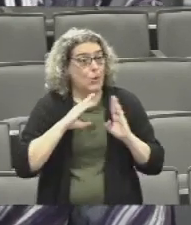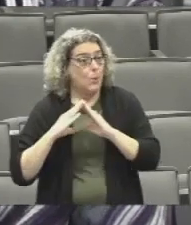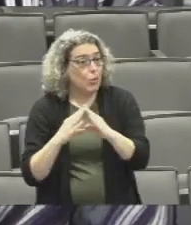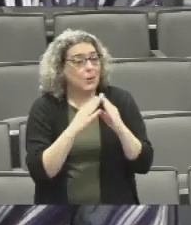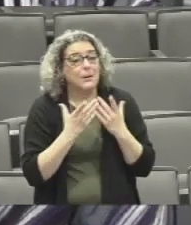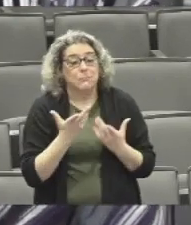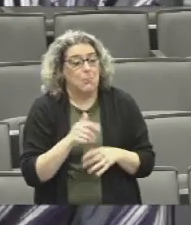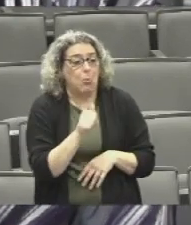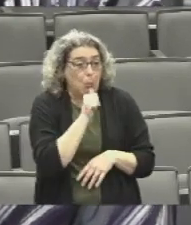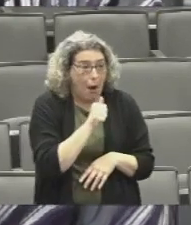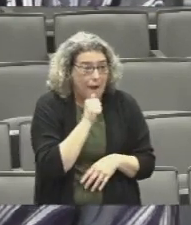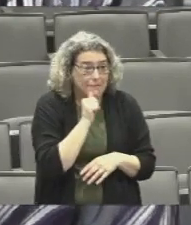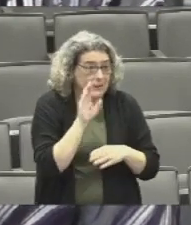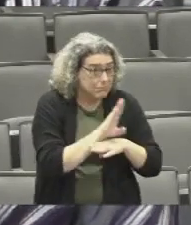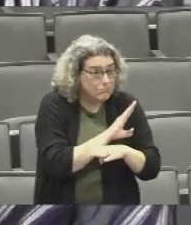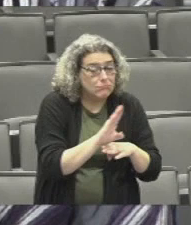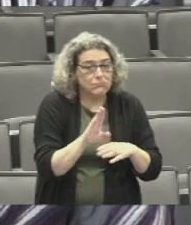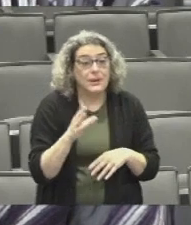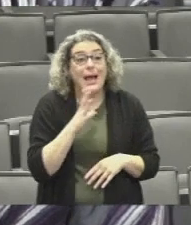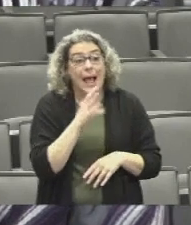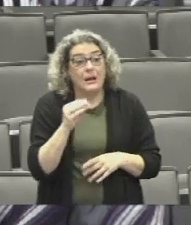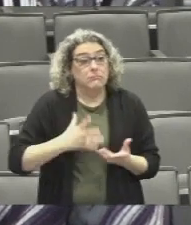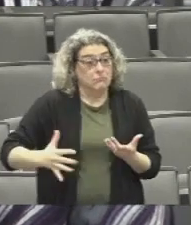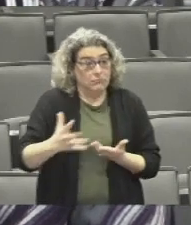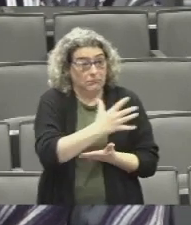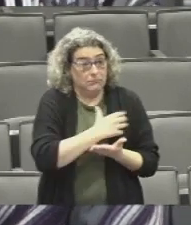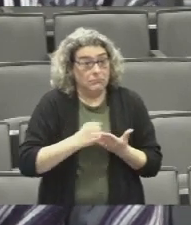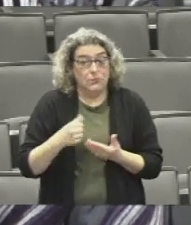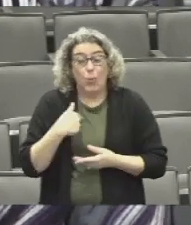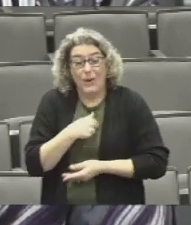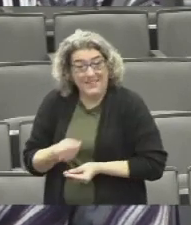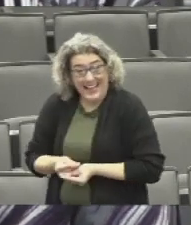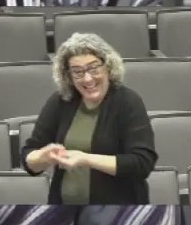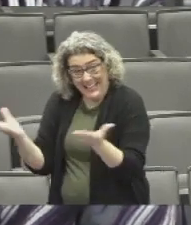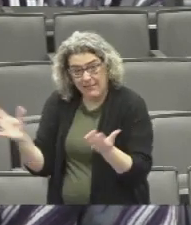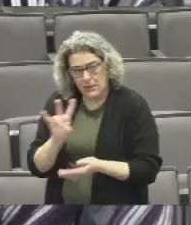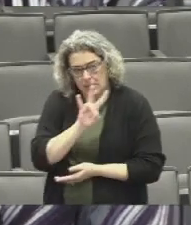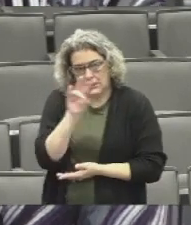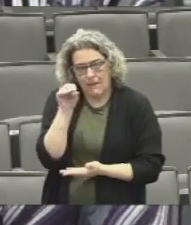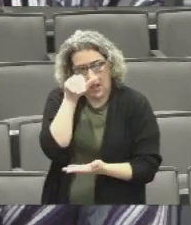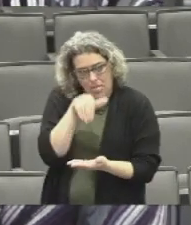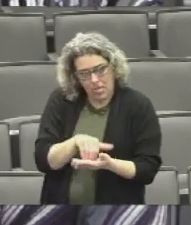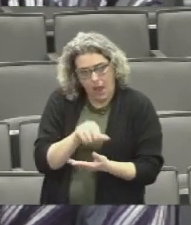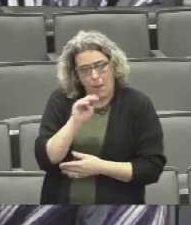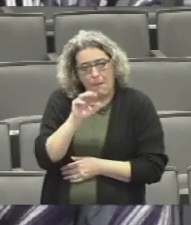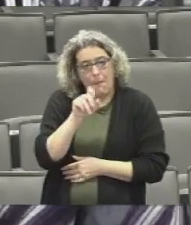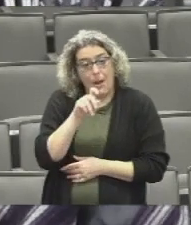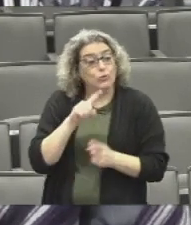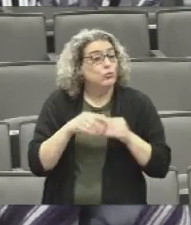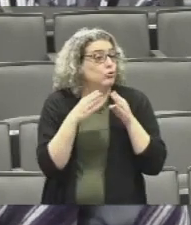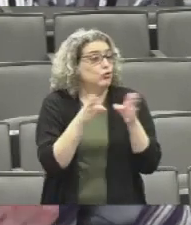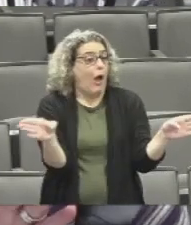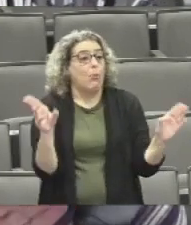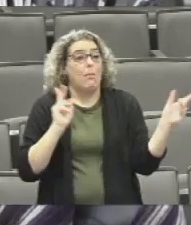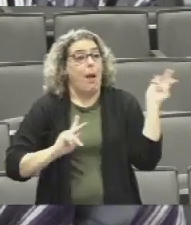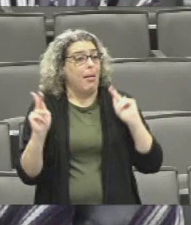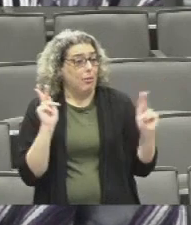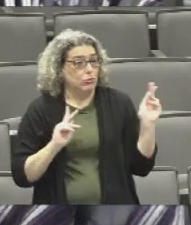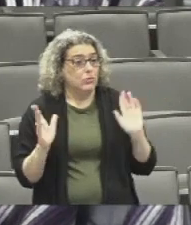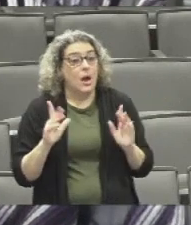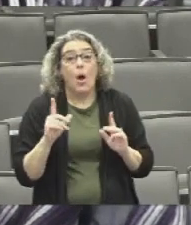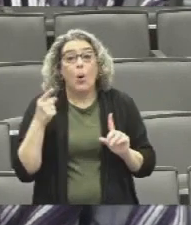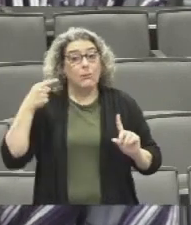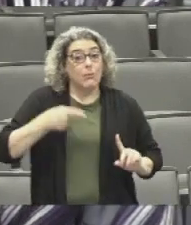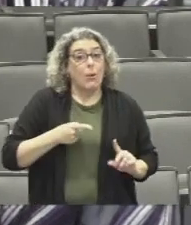private foundations, and we have given out 70,000 masks for the general population, mainly in